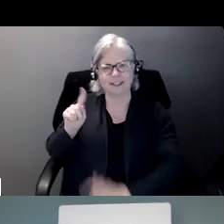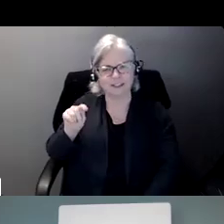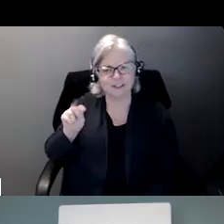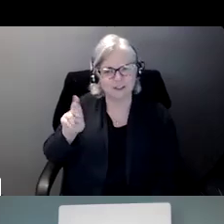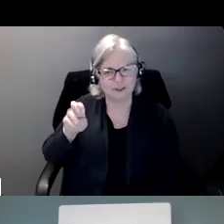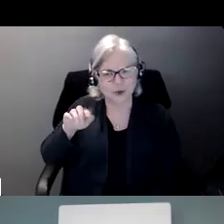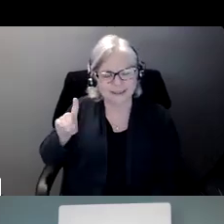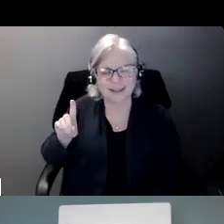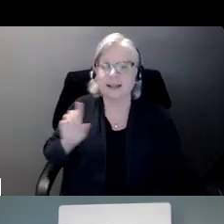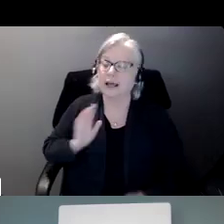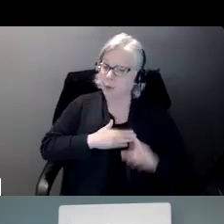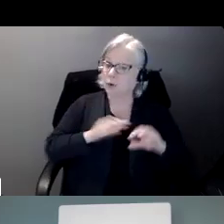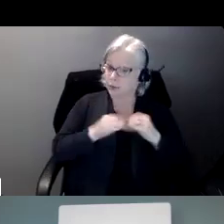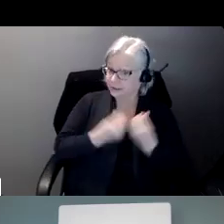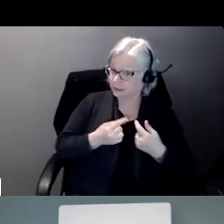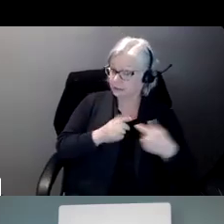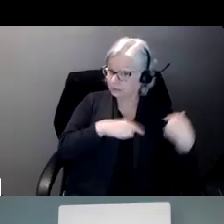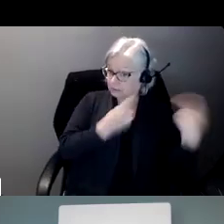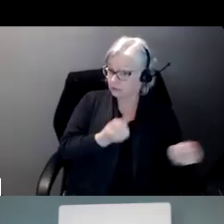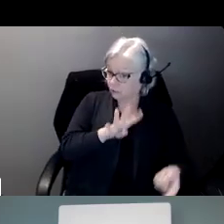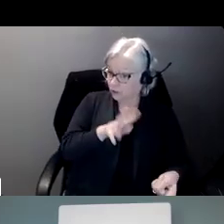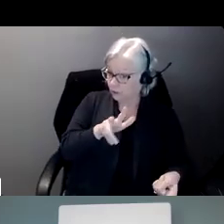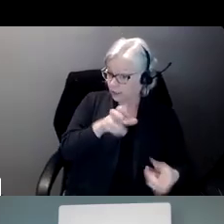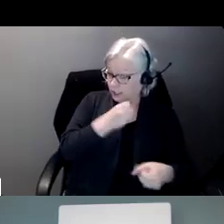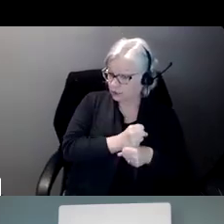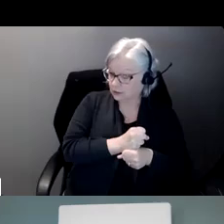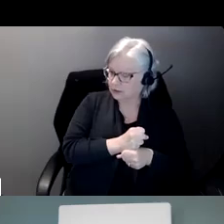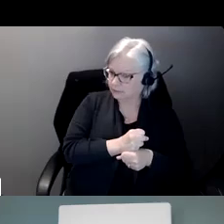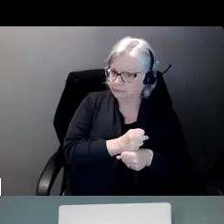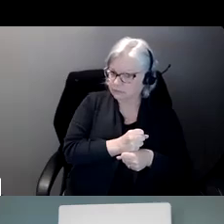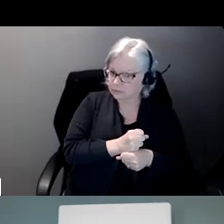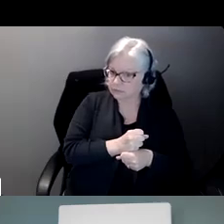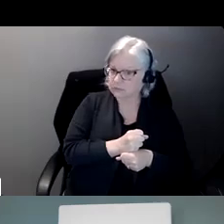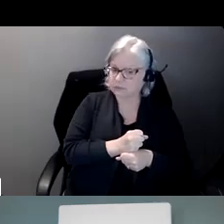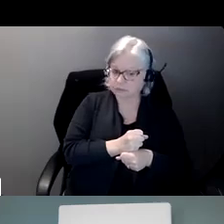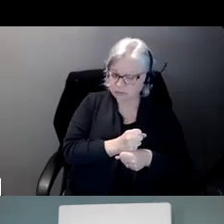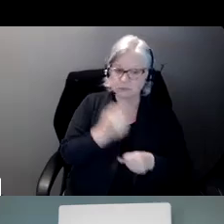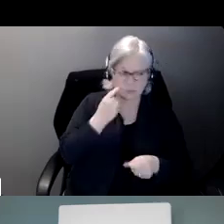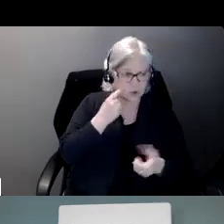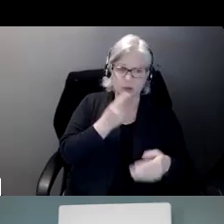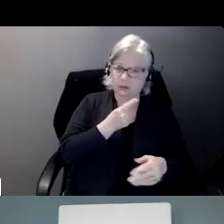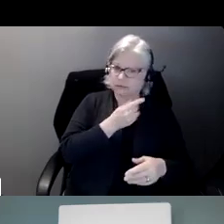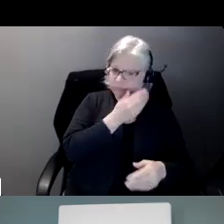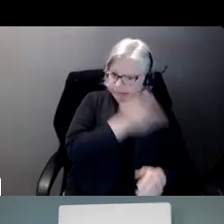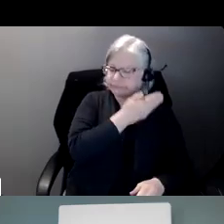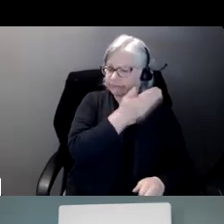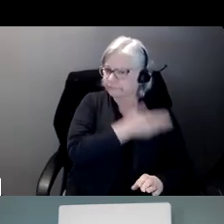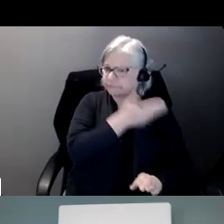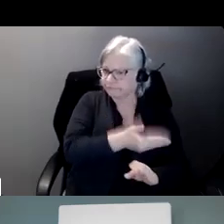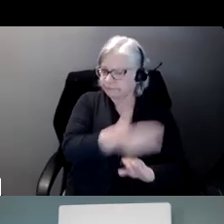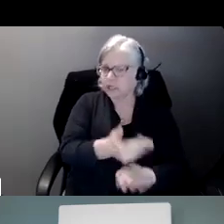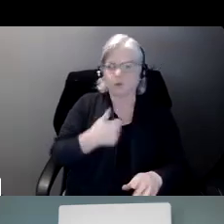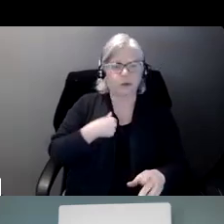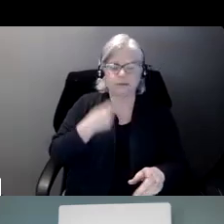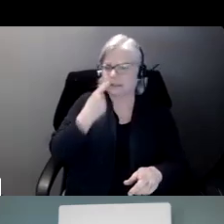last 43 years, over the course of those 4 decades, Probably seeing a woman